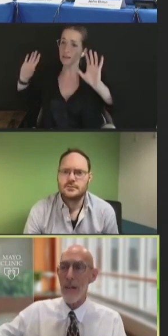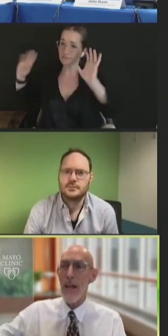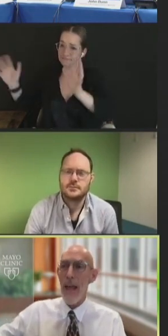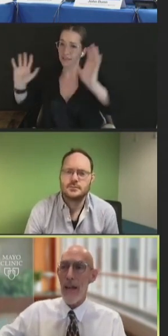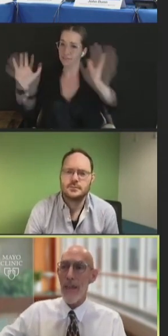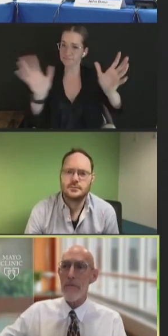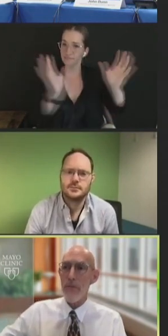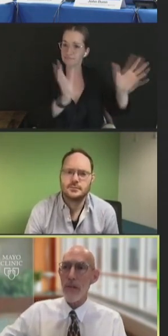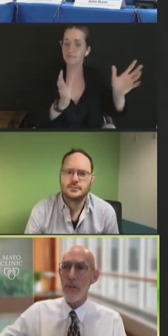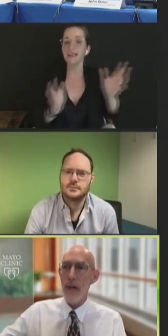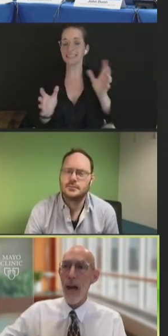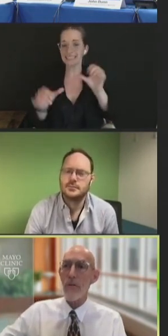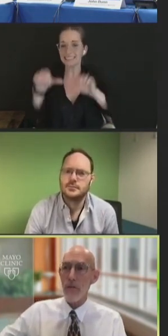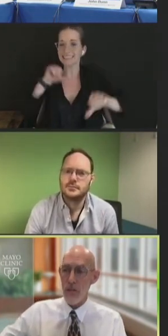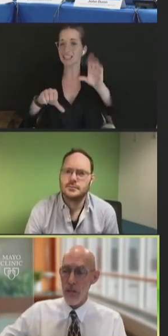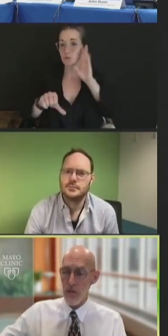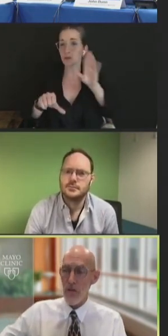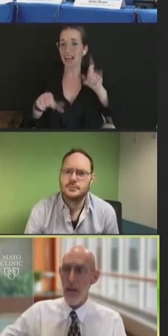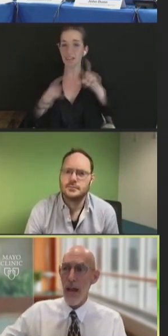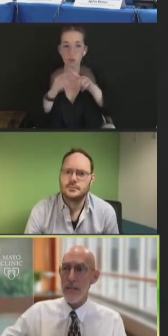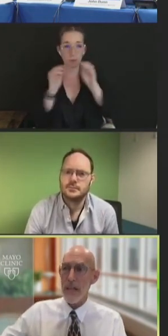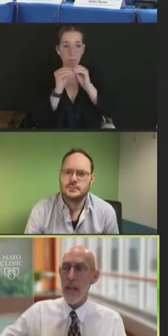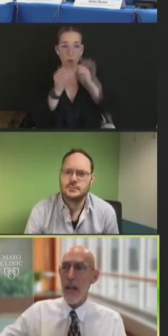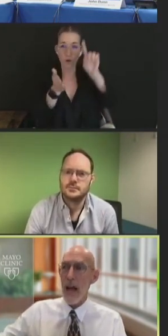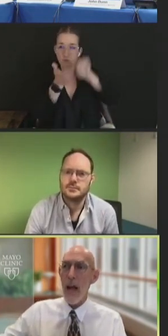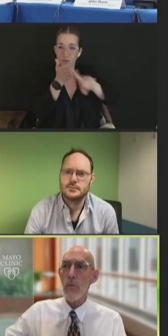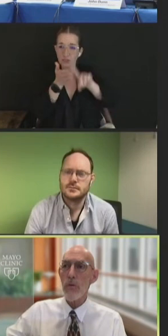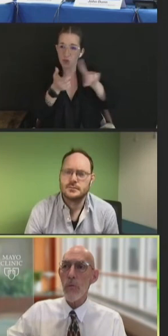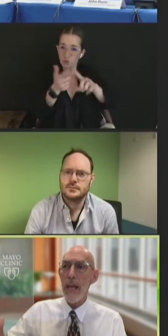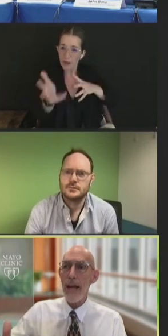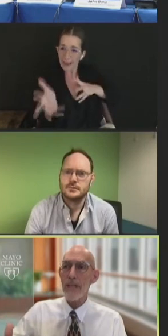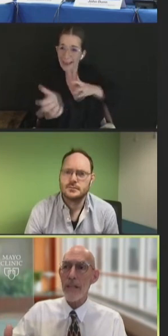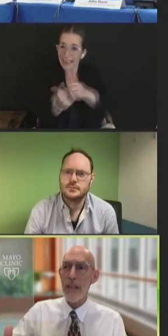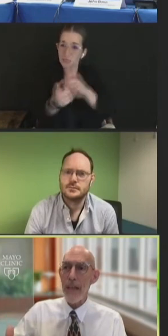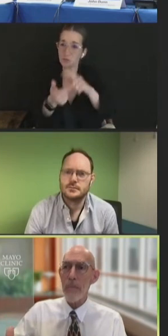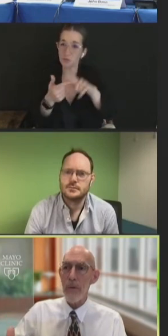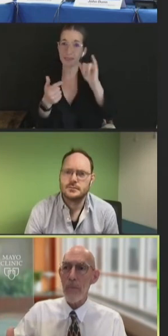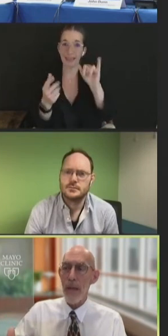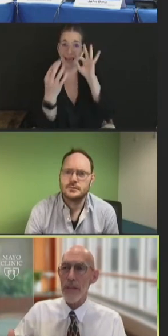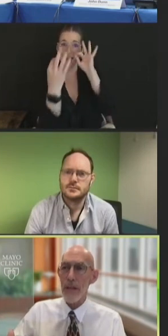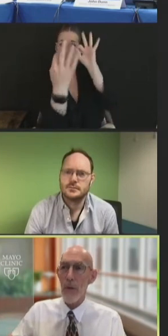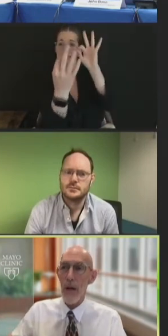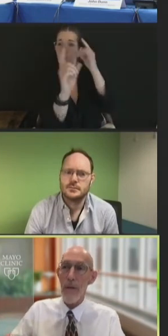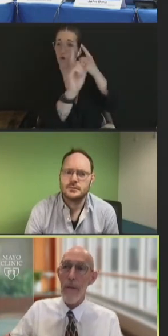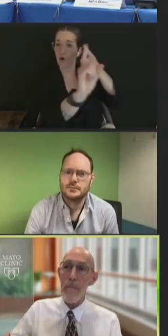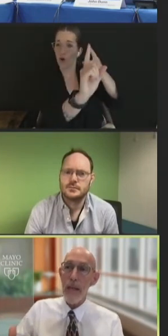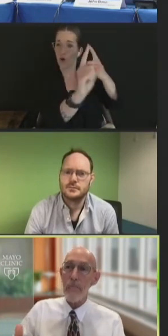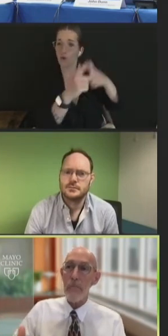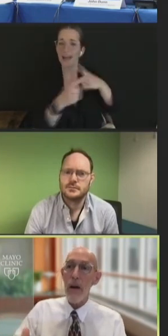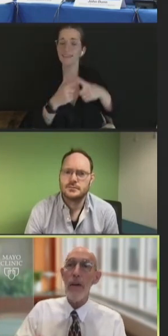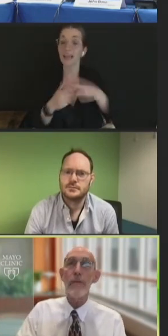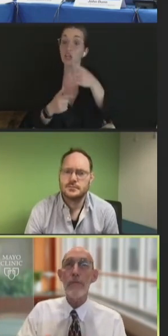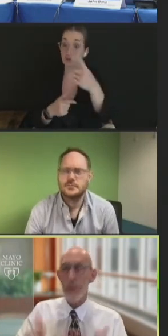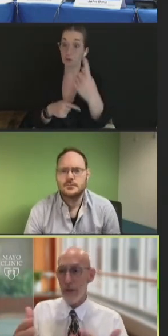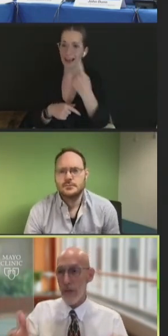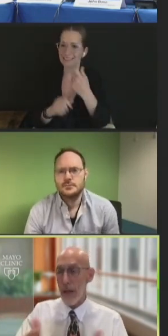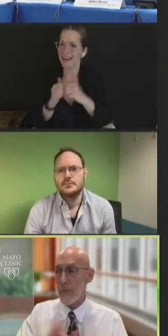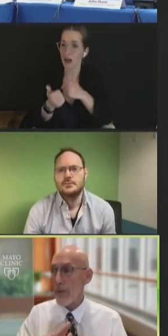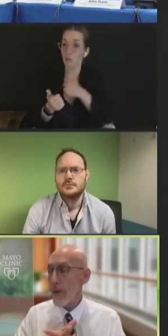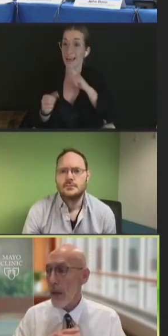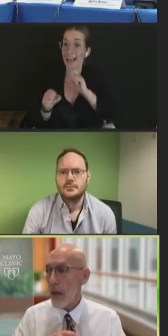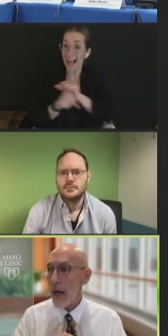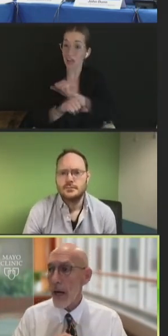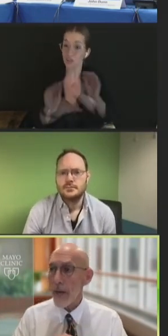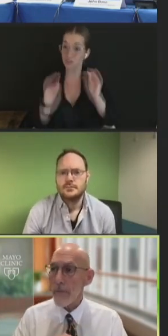ideal and then figure out, just as you're asking, how would we actually implement it? Well, in part, for